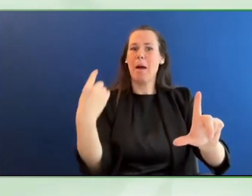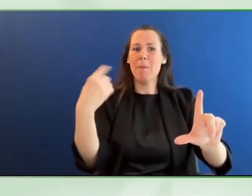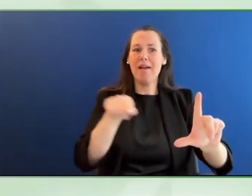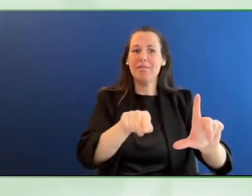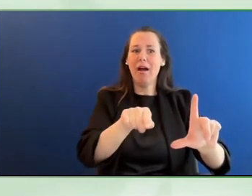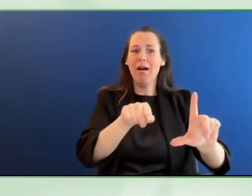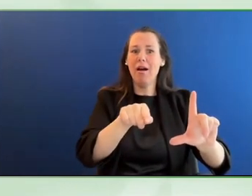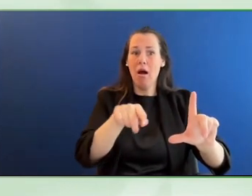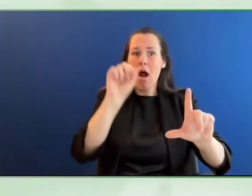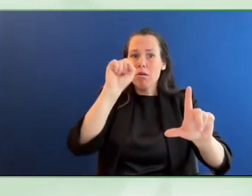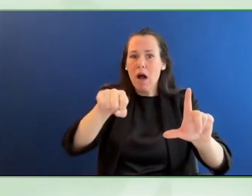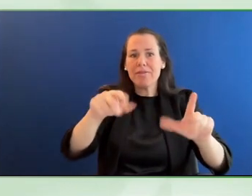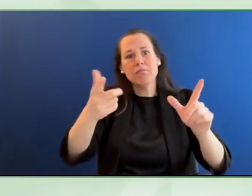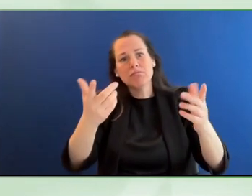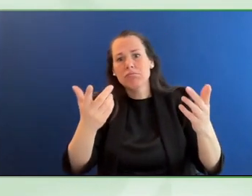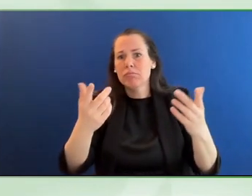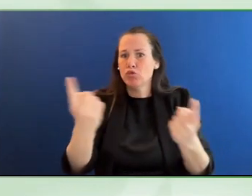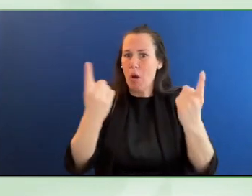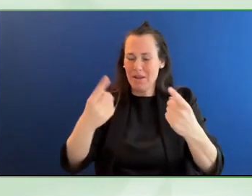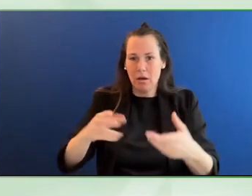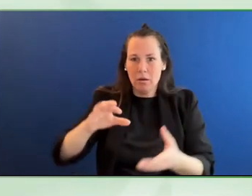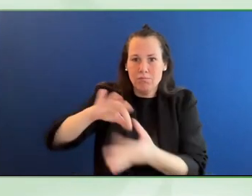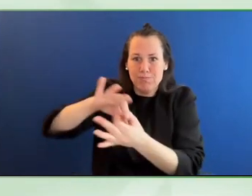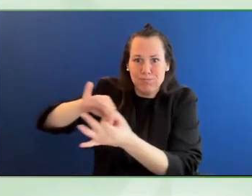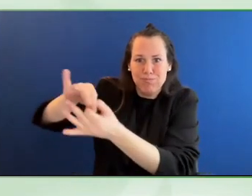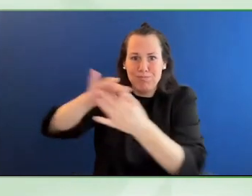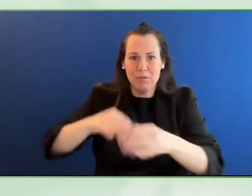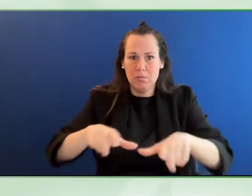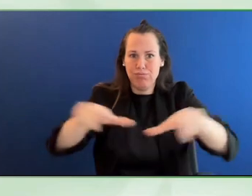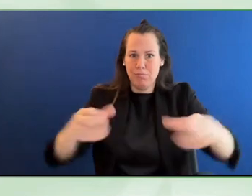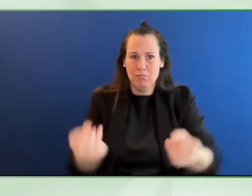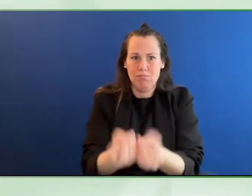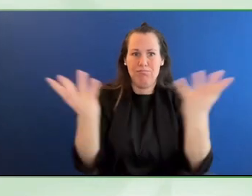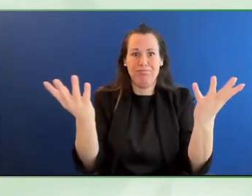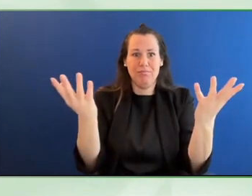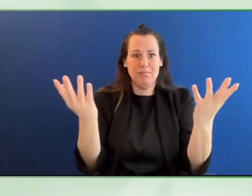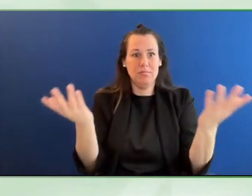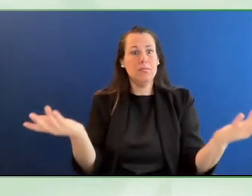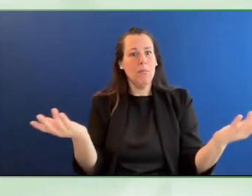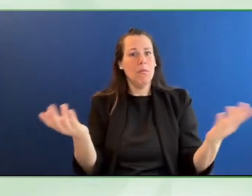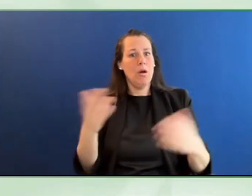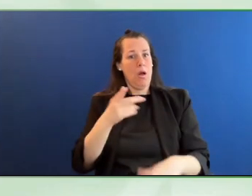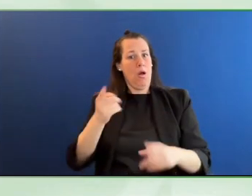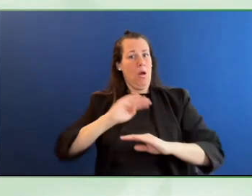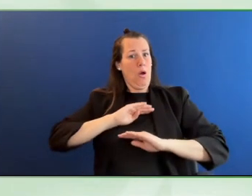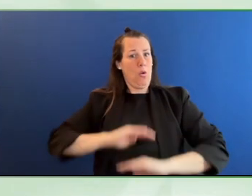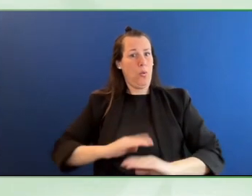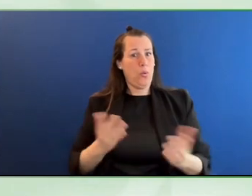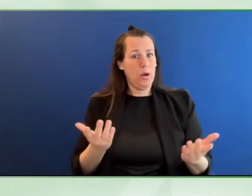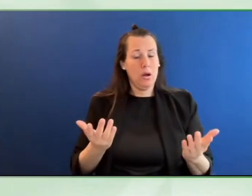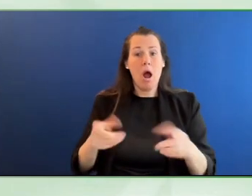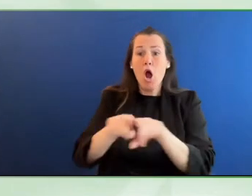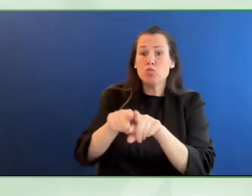free. The AT can be either free or not, depending upon if you're using free AT. But the AT